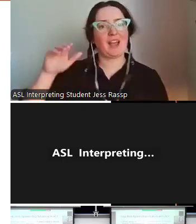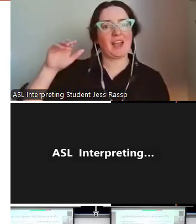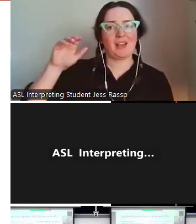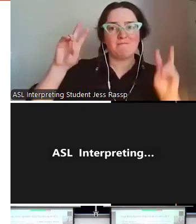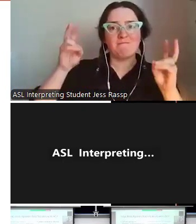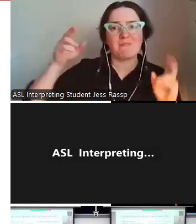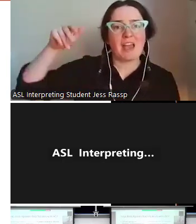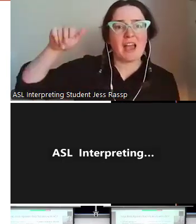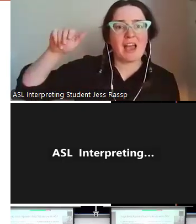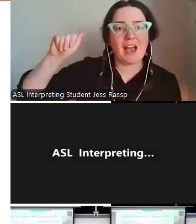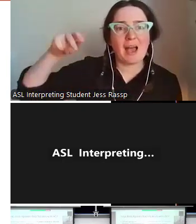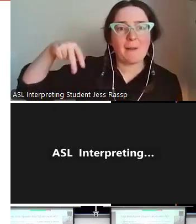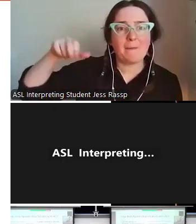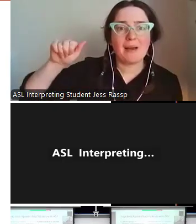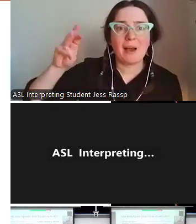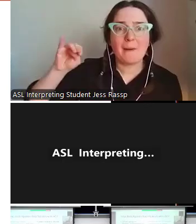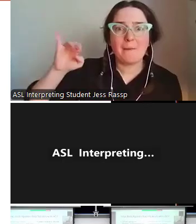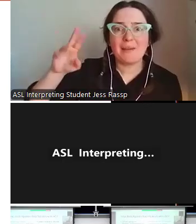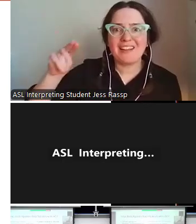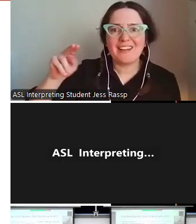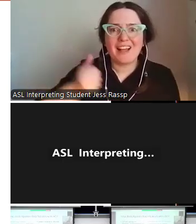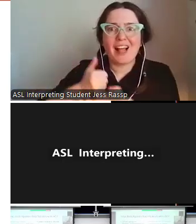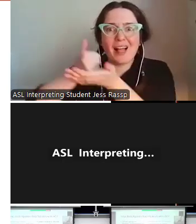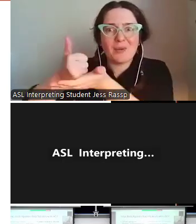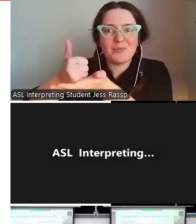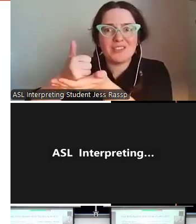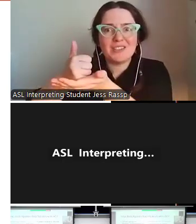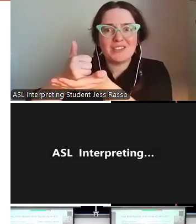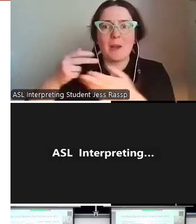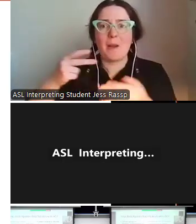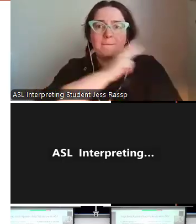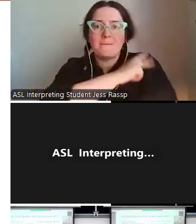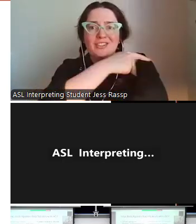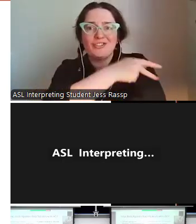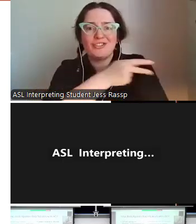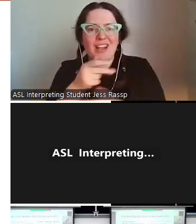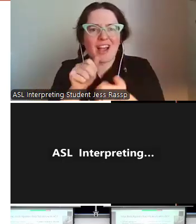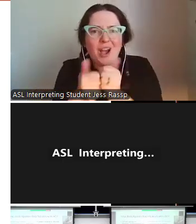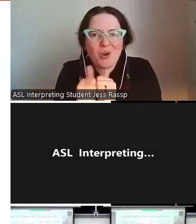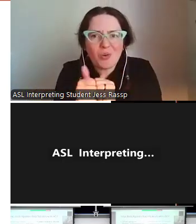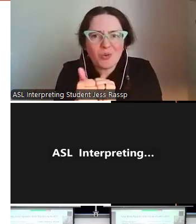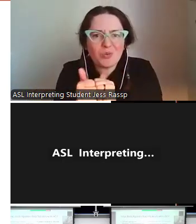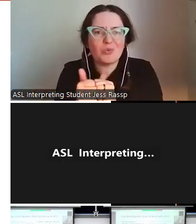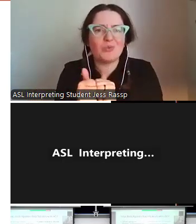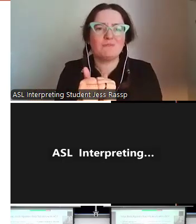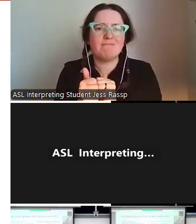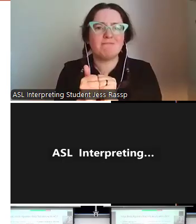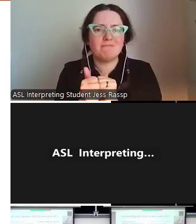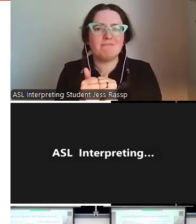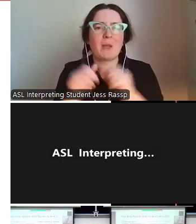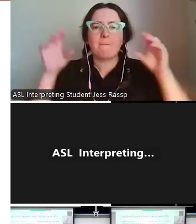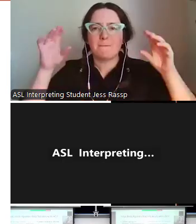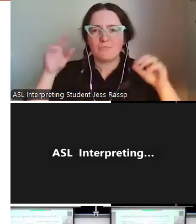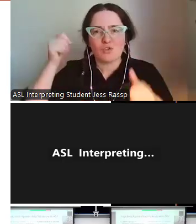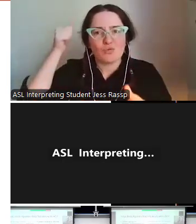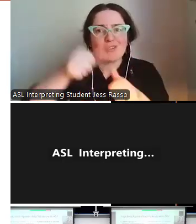the patients? Well, these alpha beta fibrils, or the plaques, the alpha beta plaques that are there